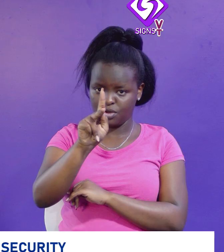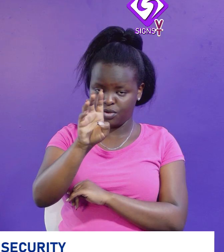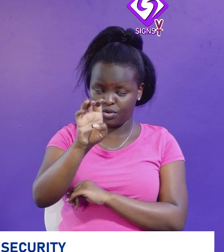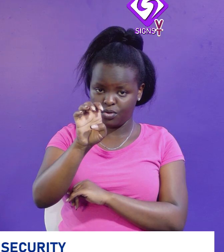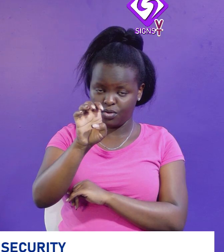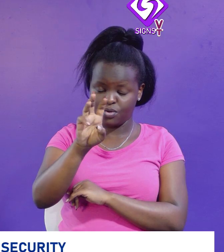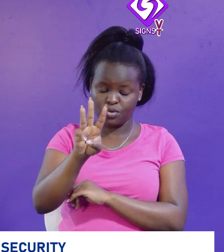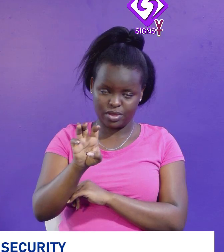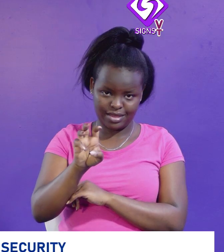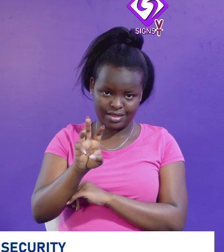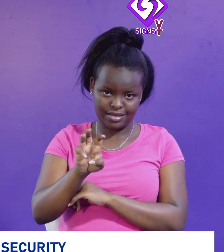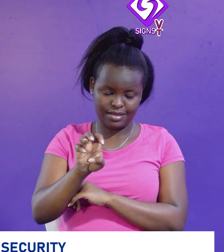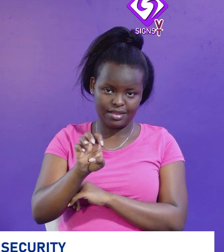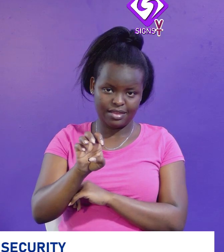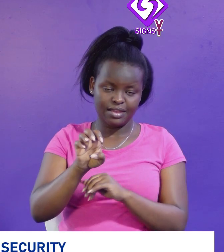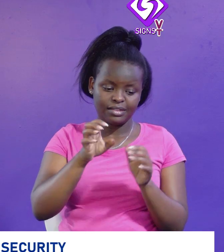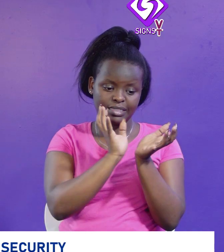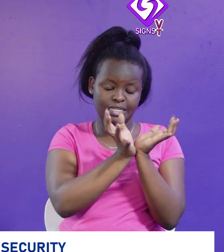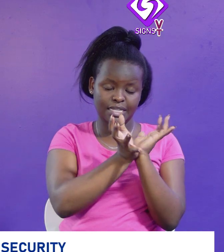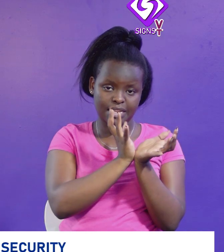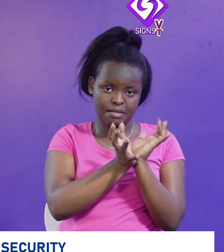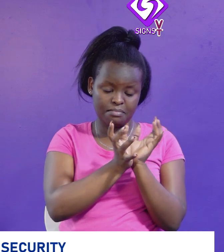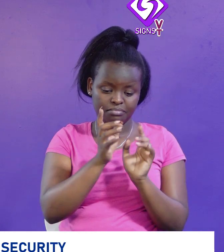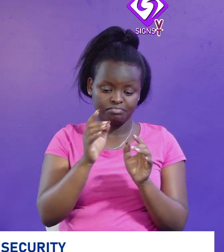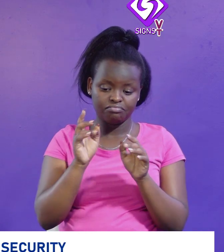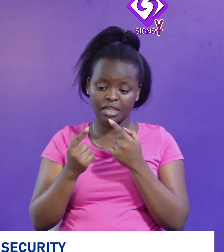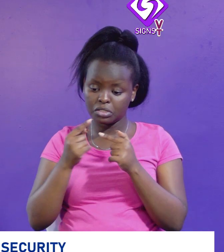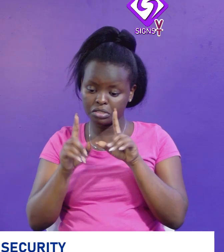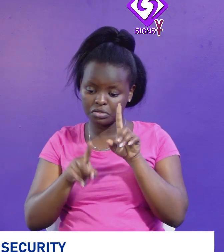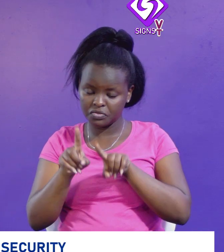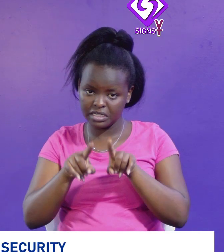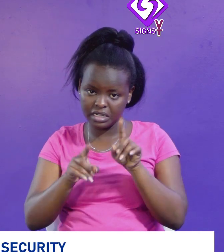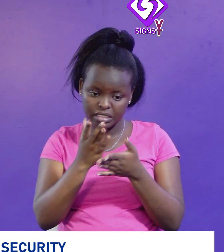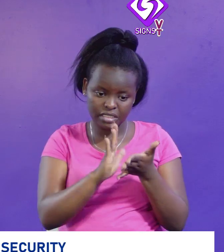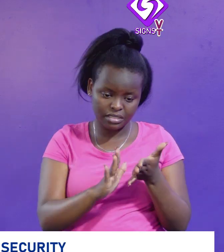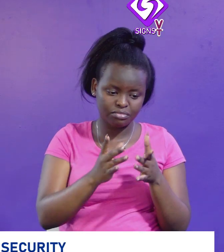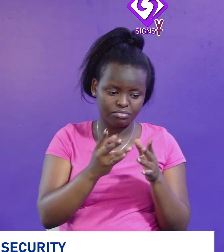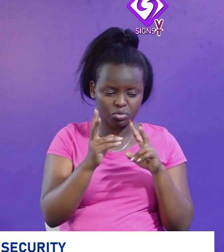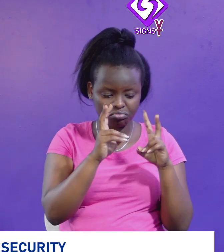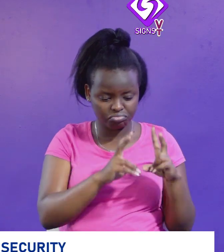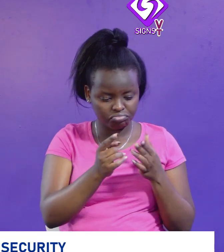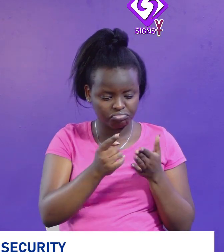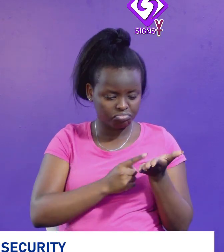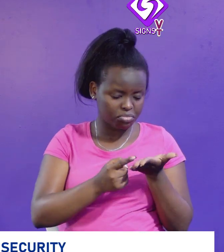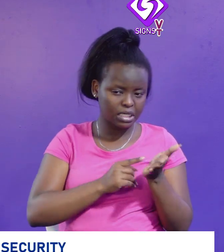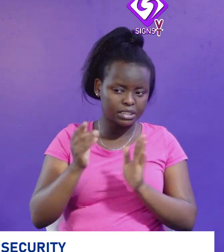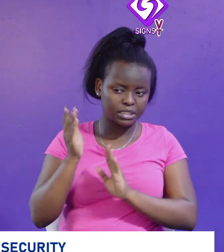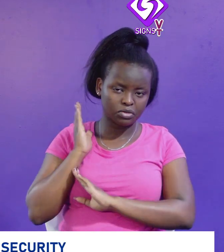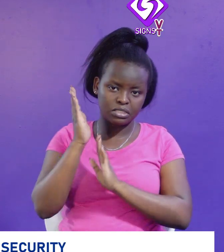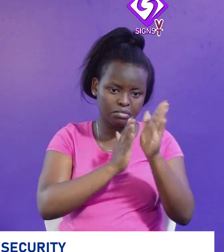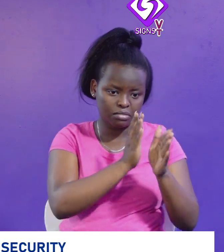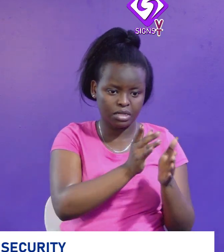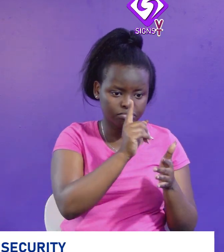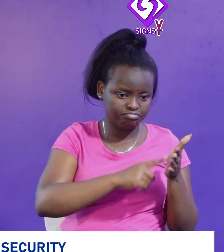a meeting with leaders from various sectors to deliberate on a comprehensive security plan. The